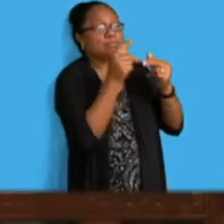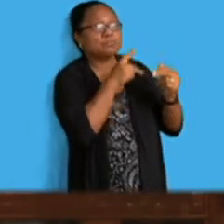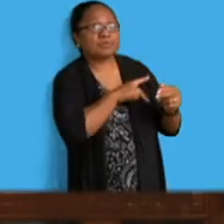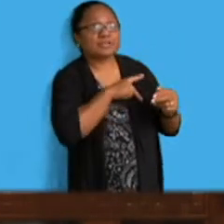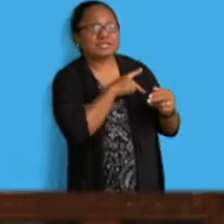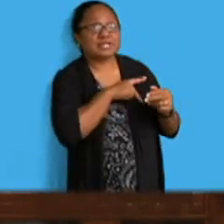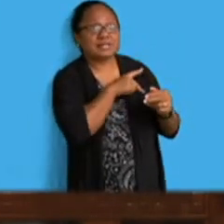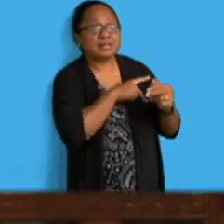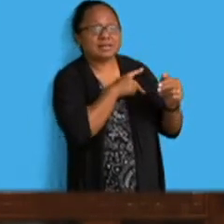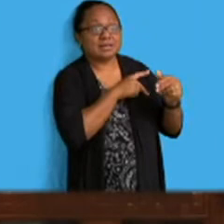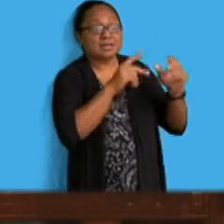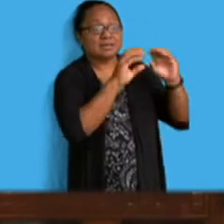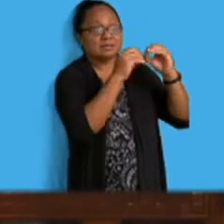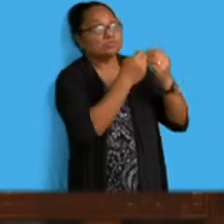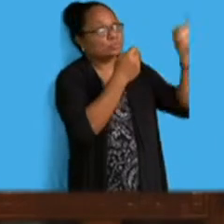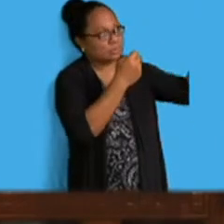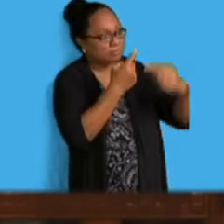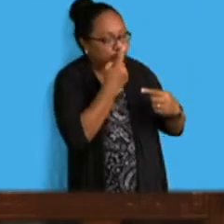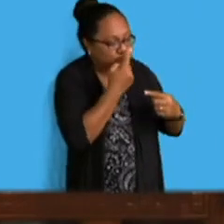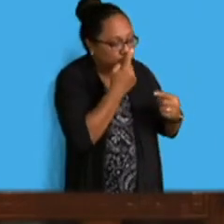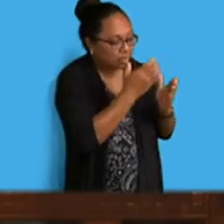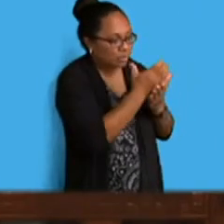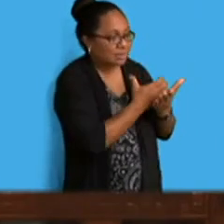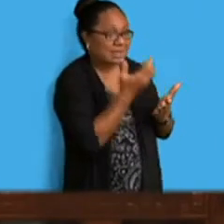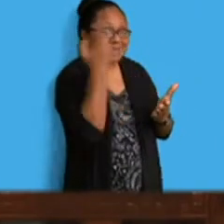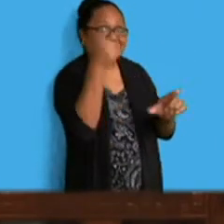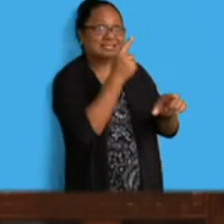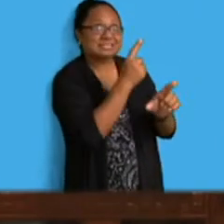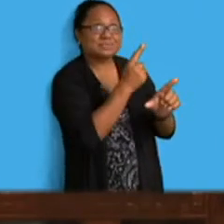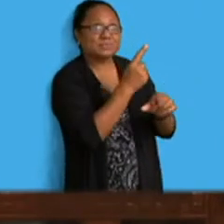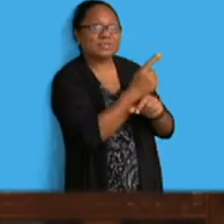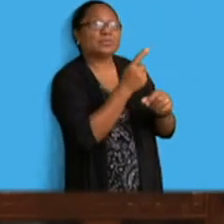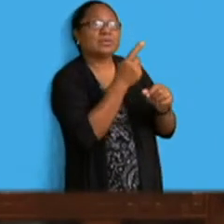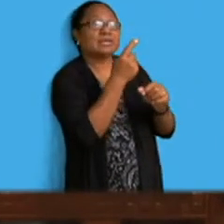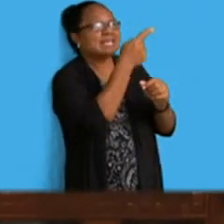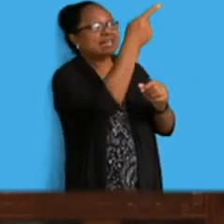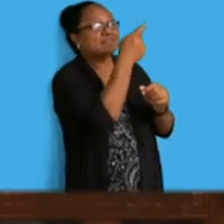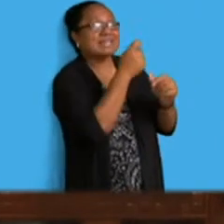curriculum. Last week, we invited the CPA,